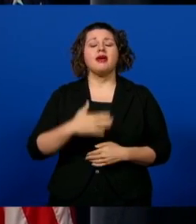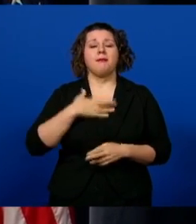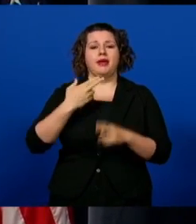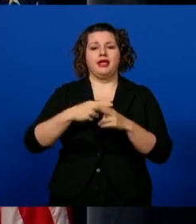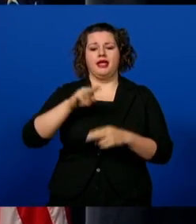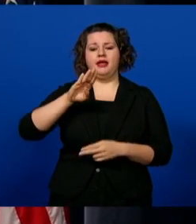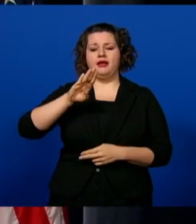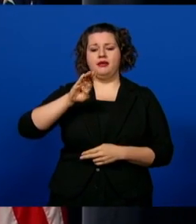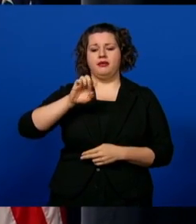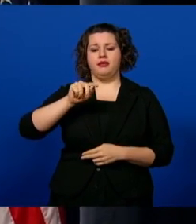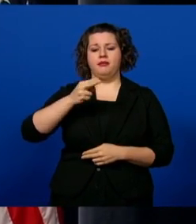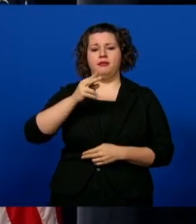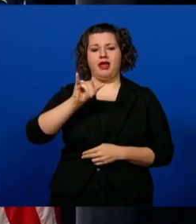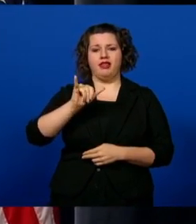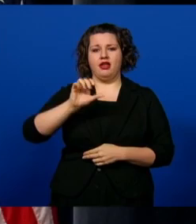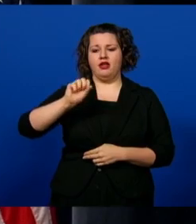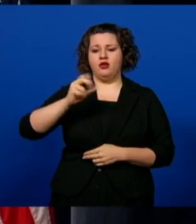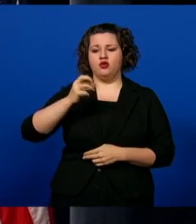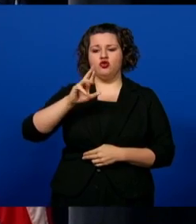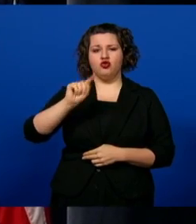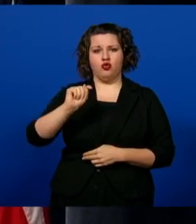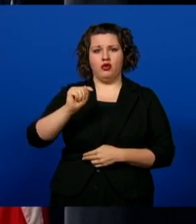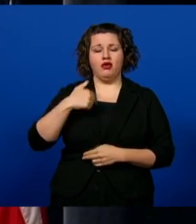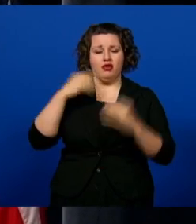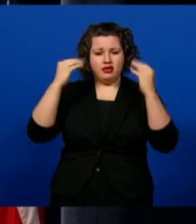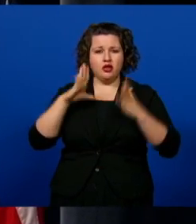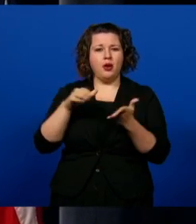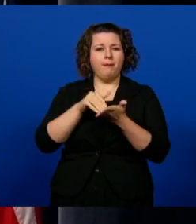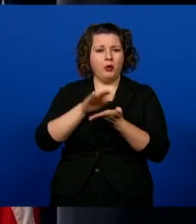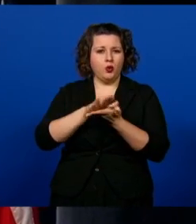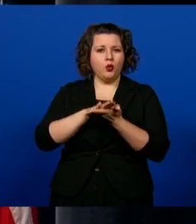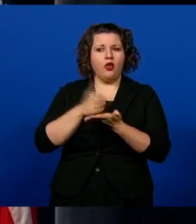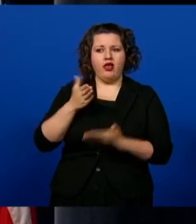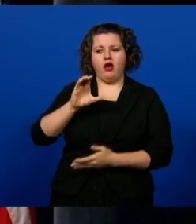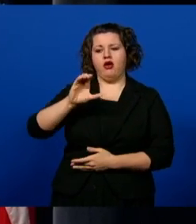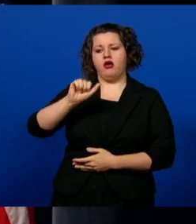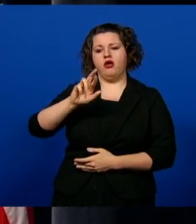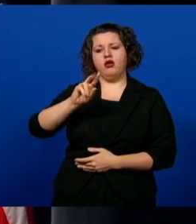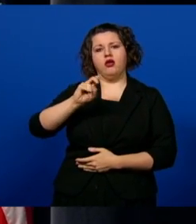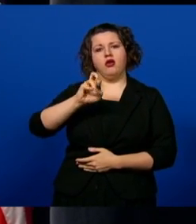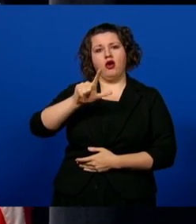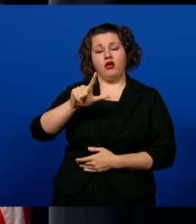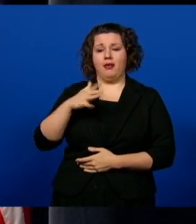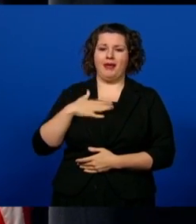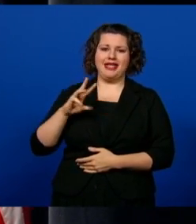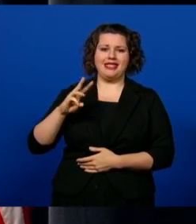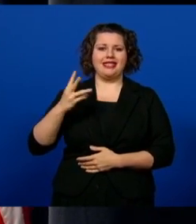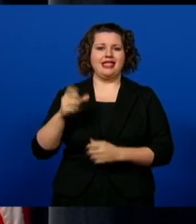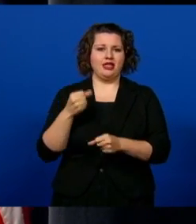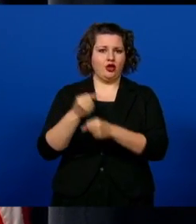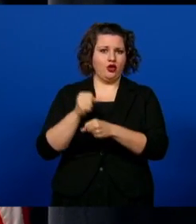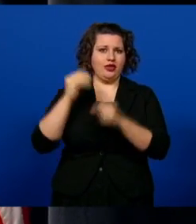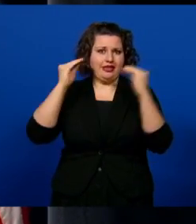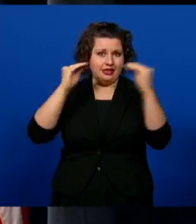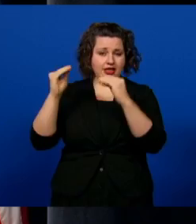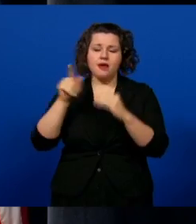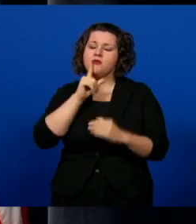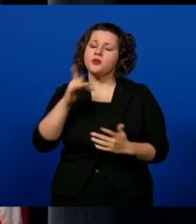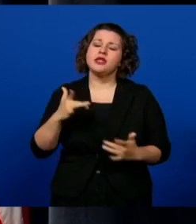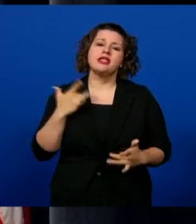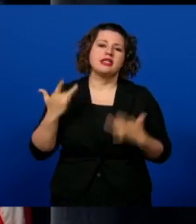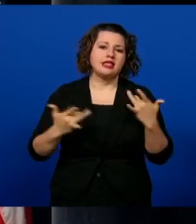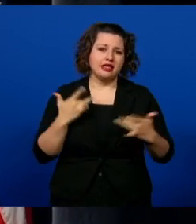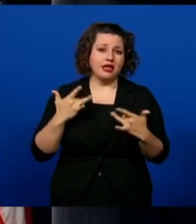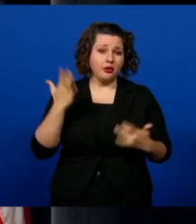is Bethany Short, and I am a teacher in the middle school setting at Cardinal. I'm entering into my 6th year at Cardinal, and I'm so excited